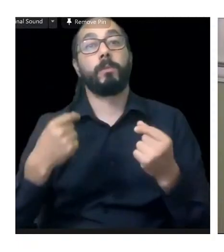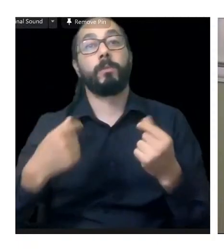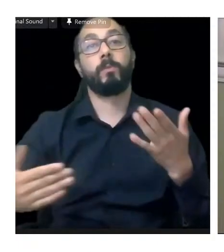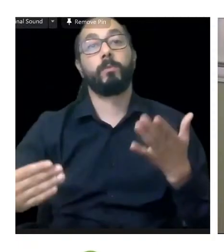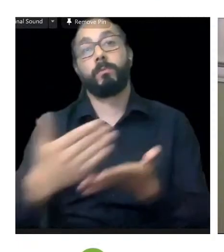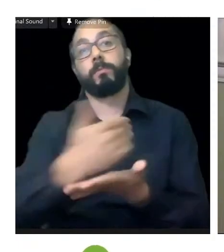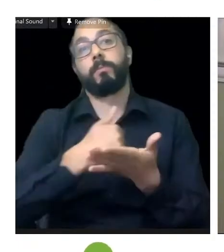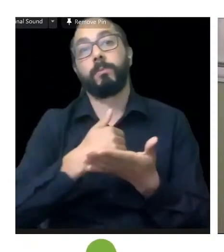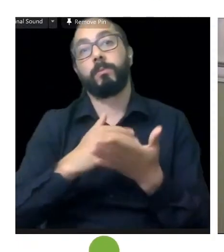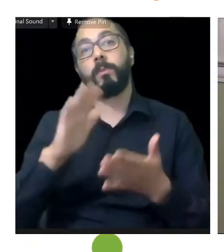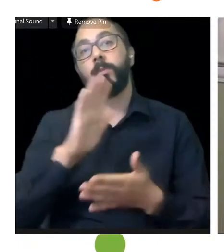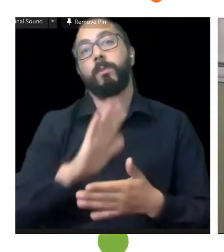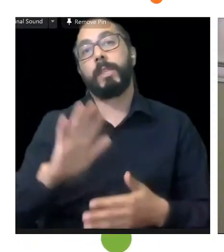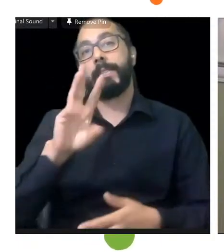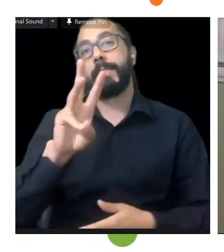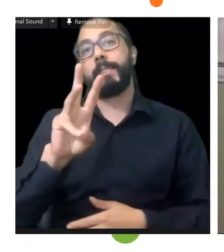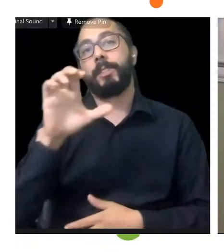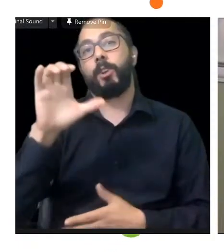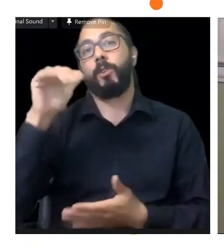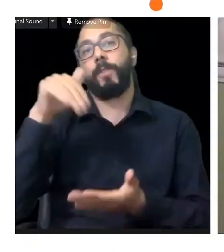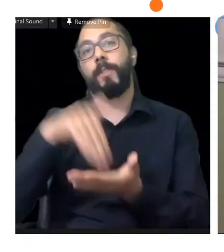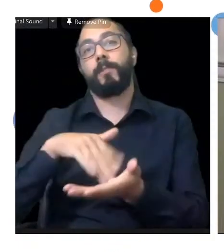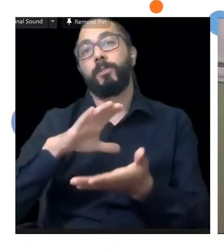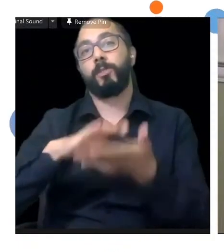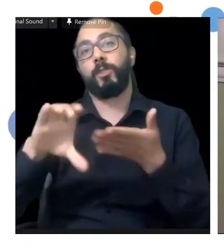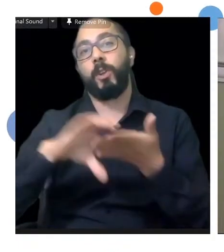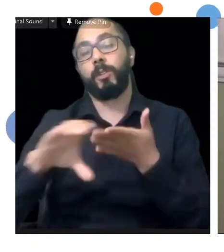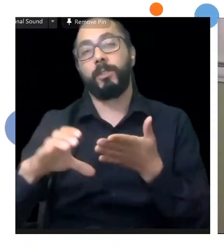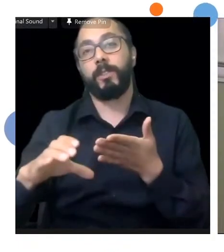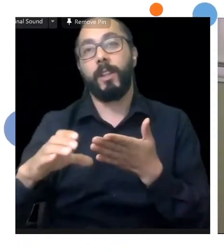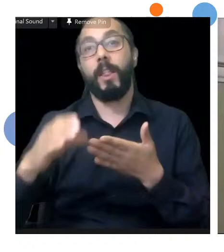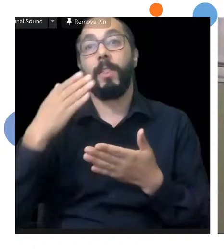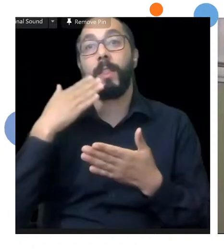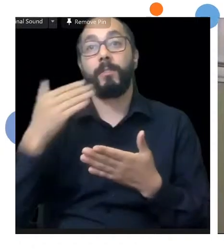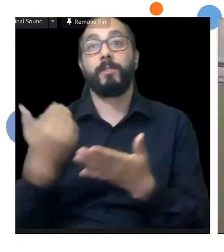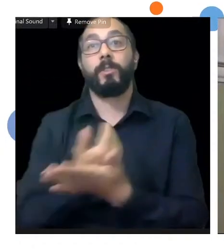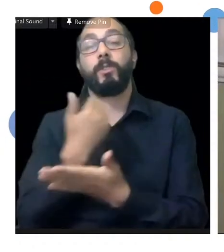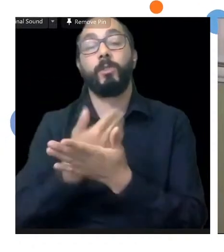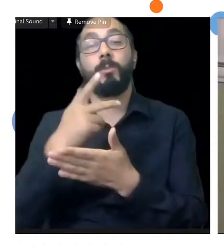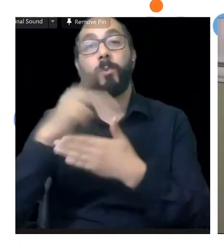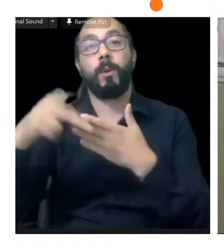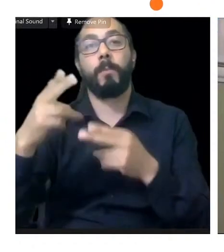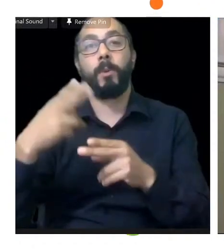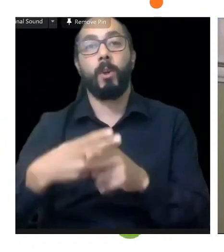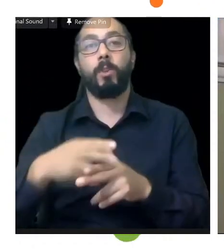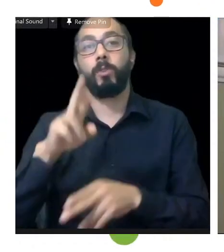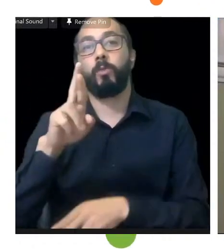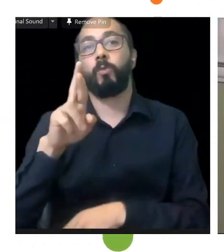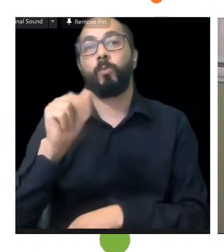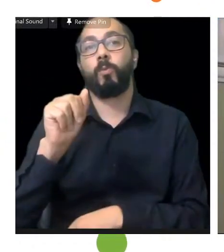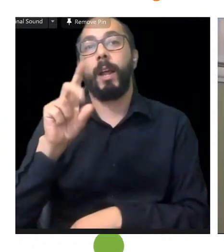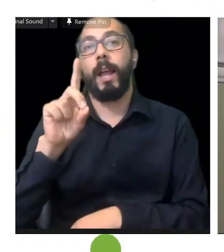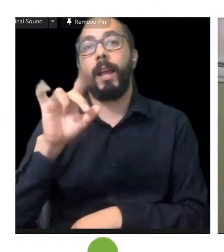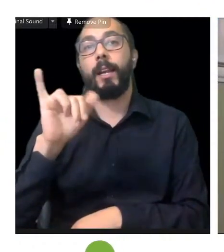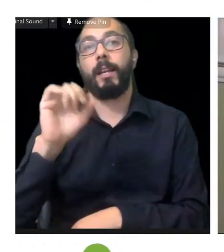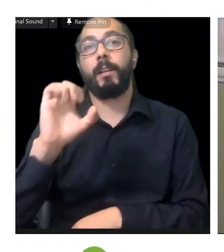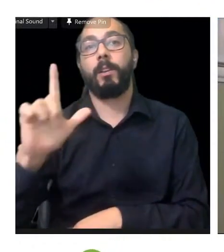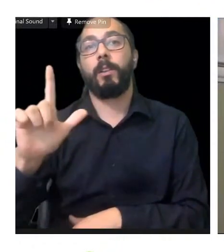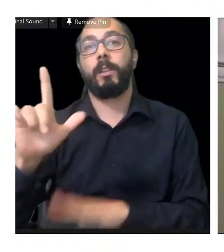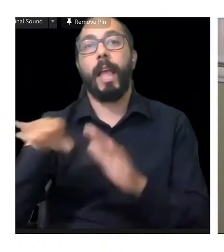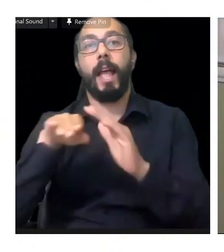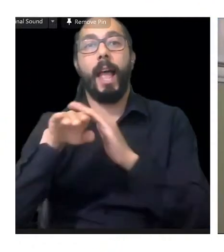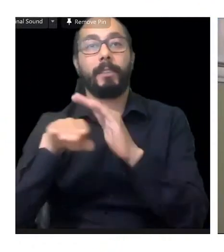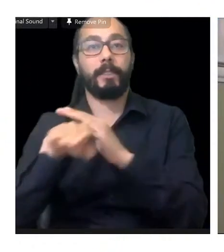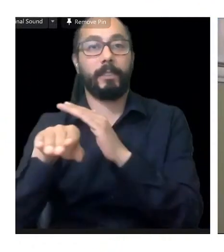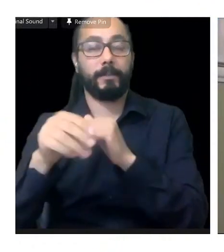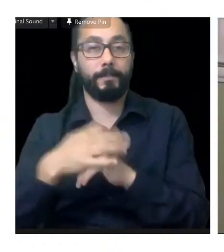almost $600,000 thanks to this program we developed called Radical Access. So the way this